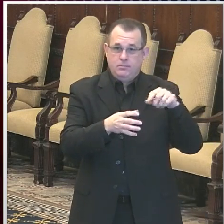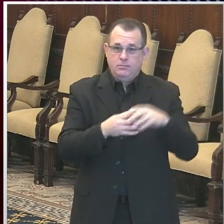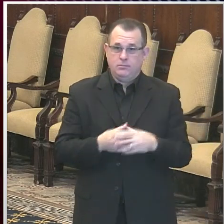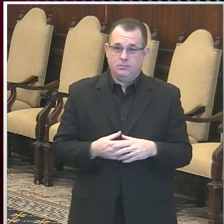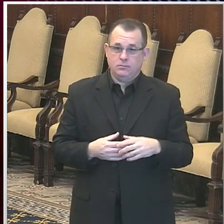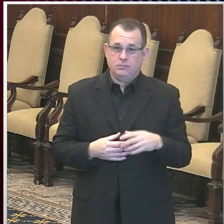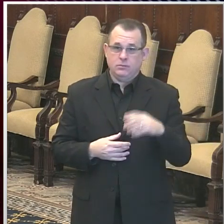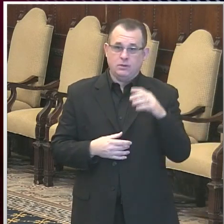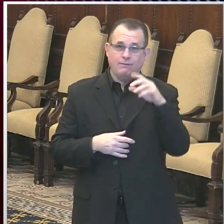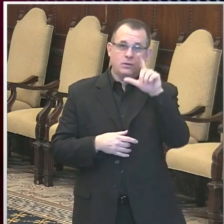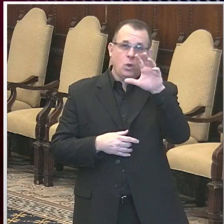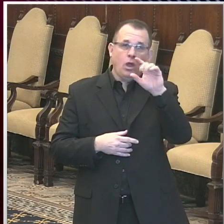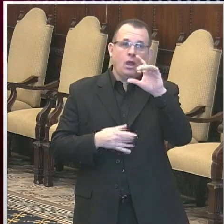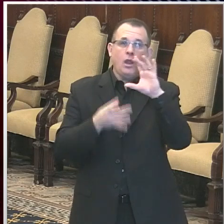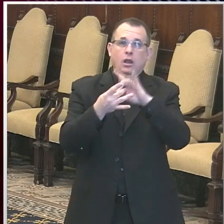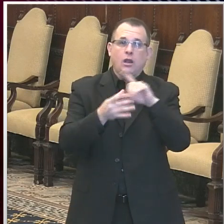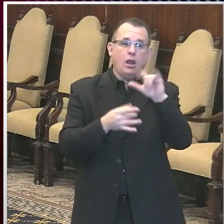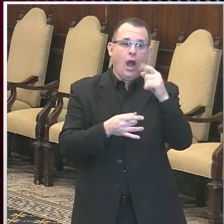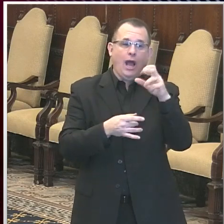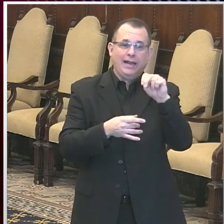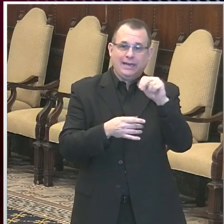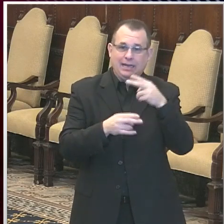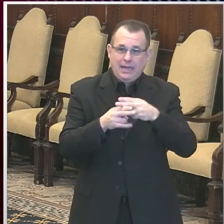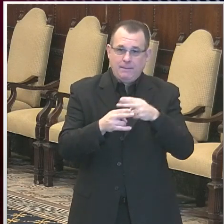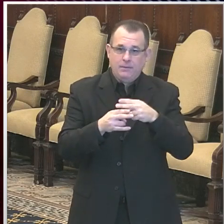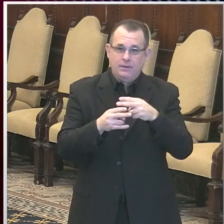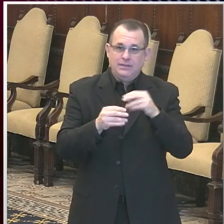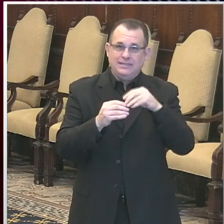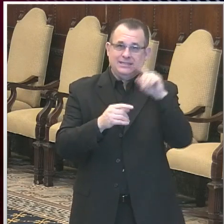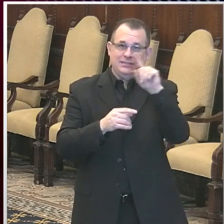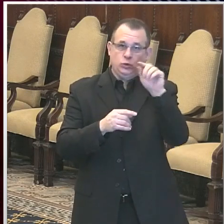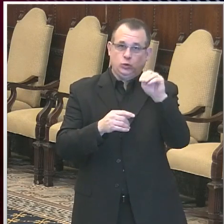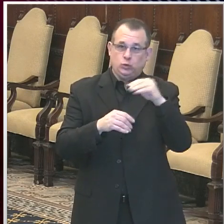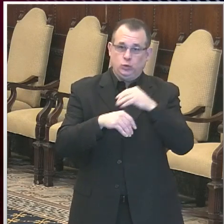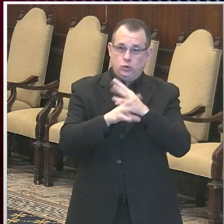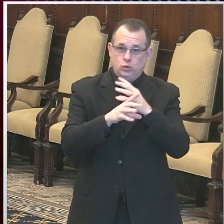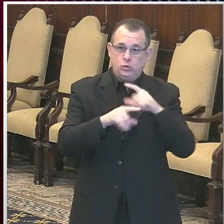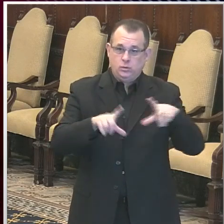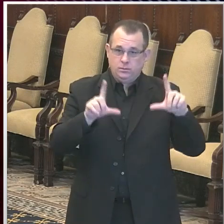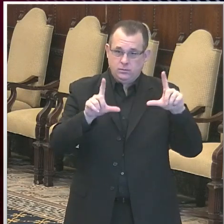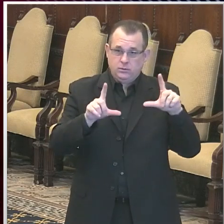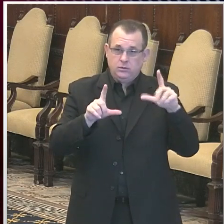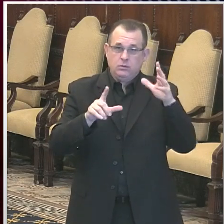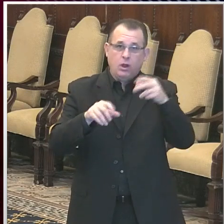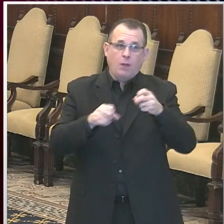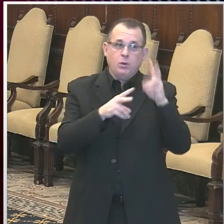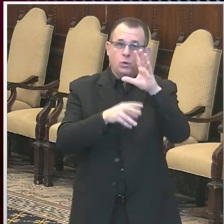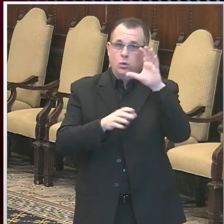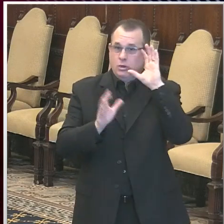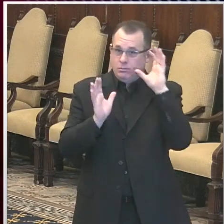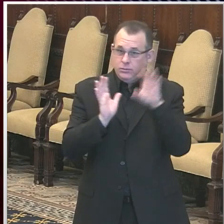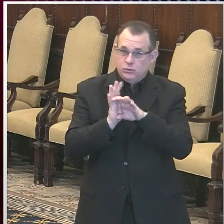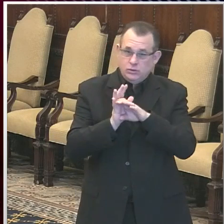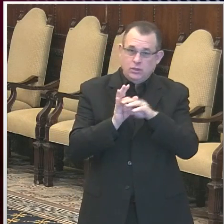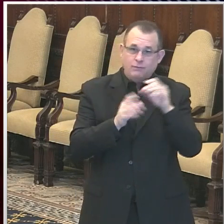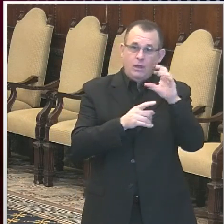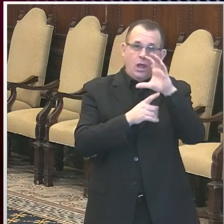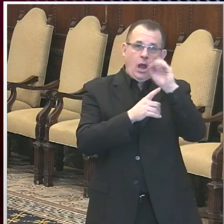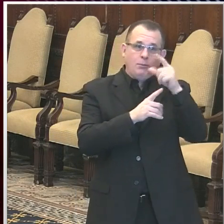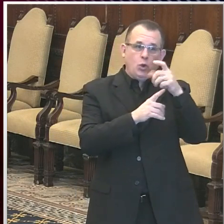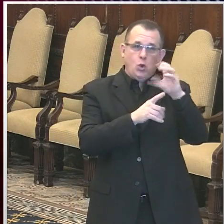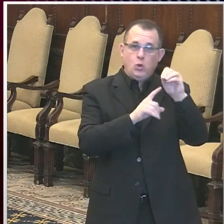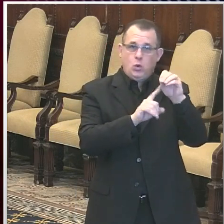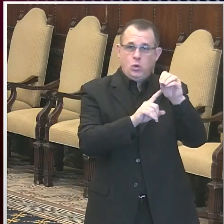name in the Zoom conference. We also ask that you upload a photo or a company logo to your profile for